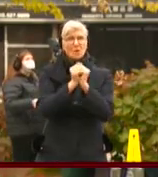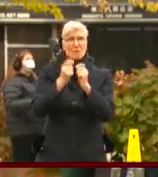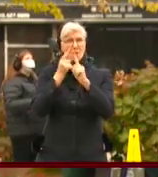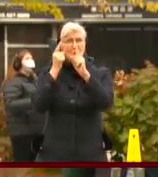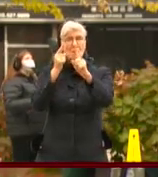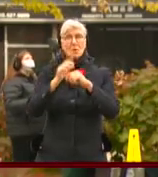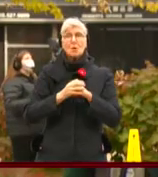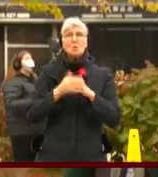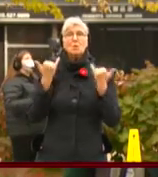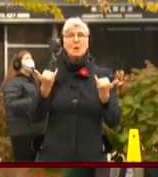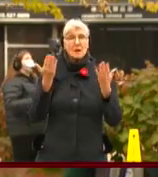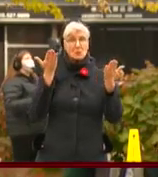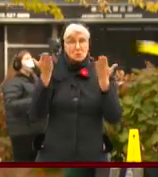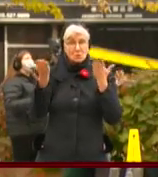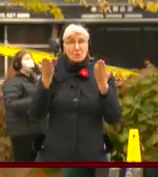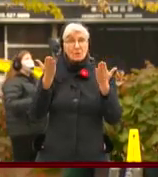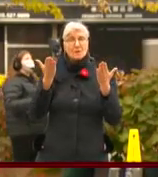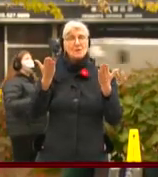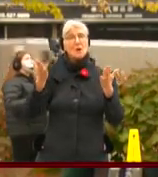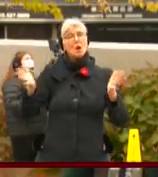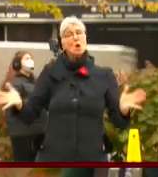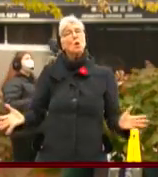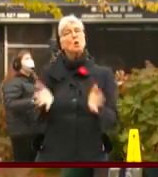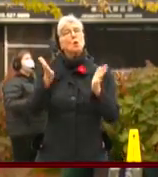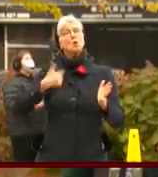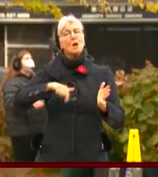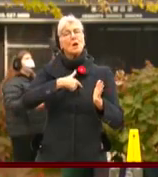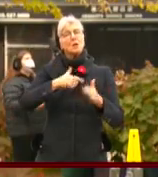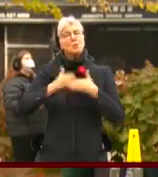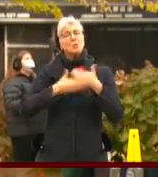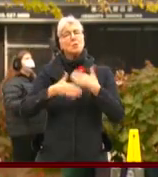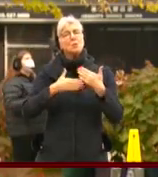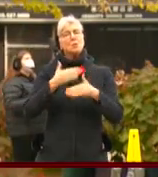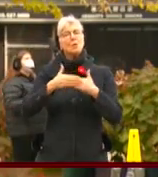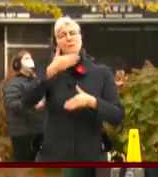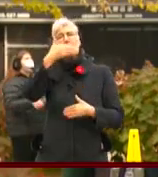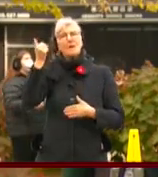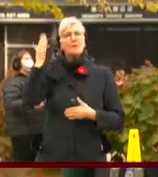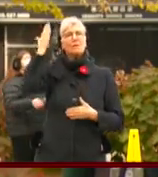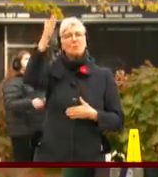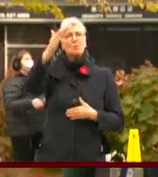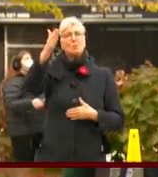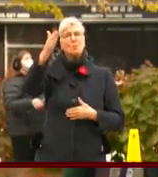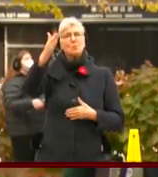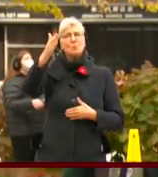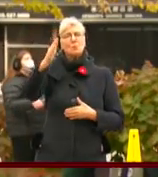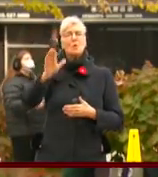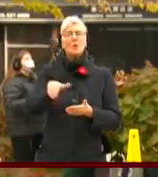commemoration inspire us to work together for a better future. Amen.